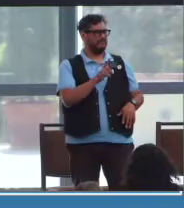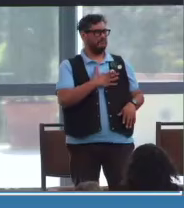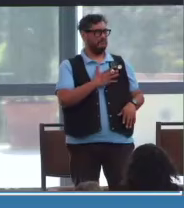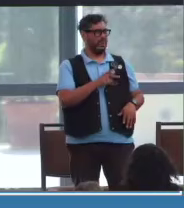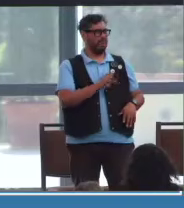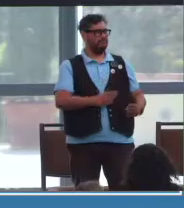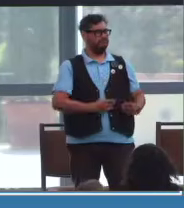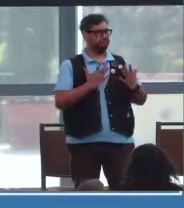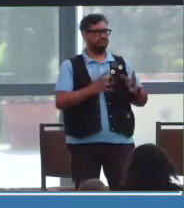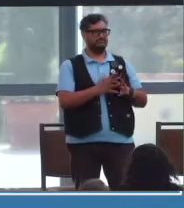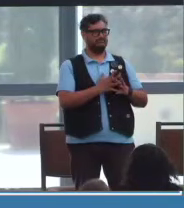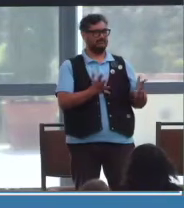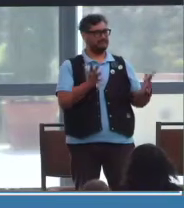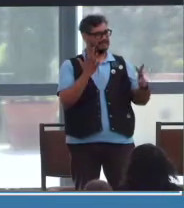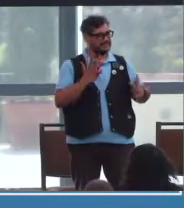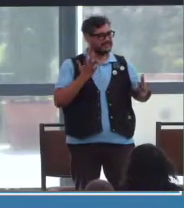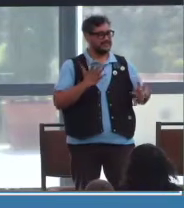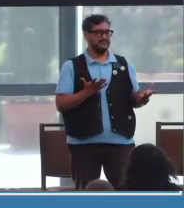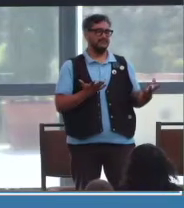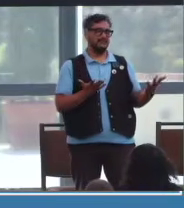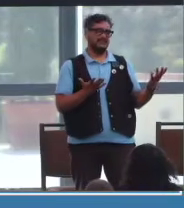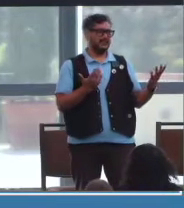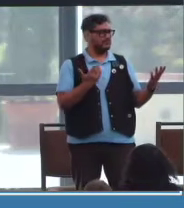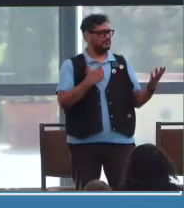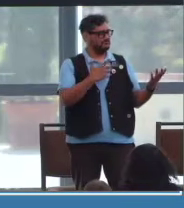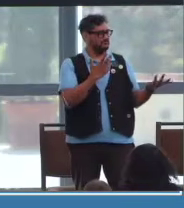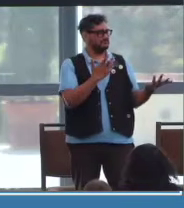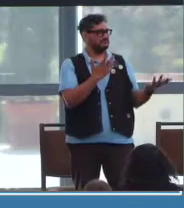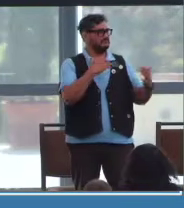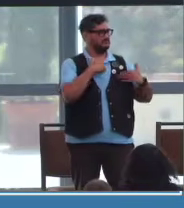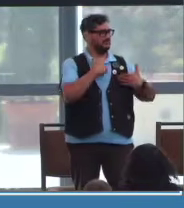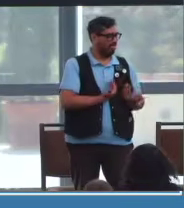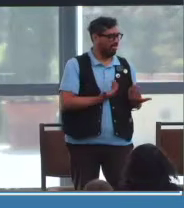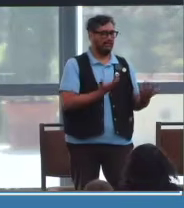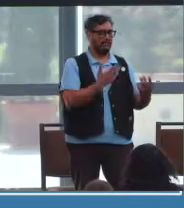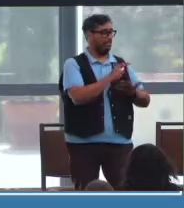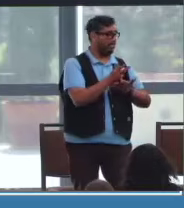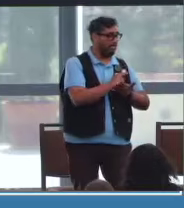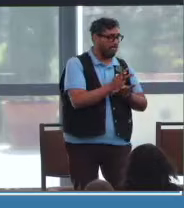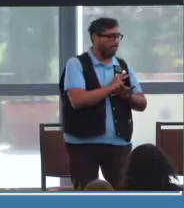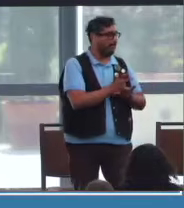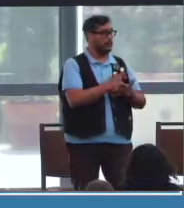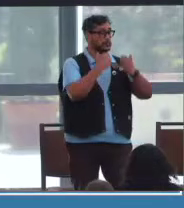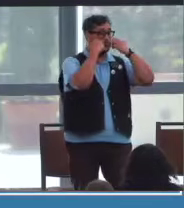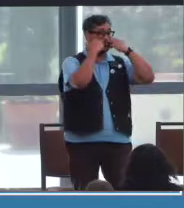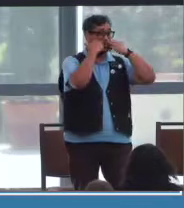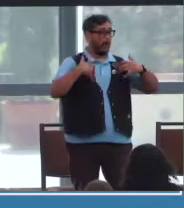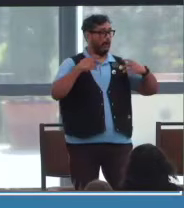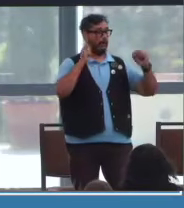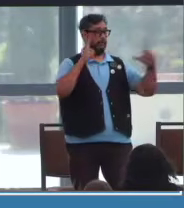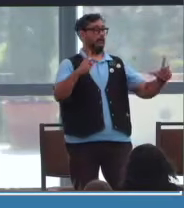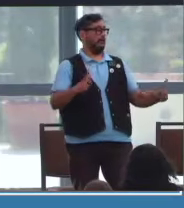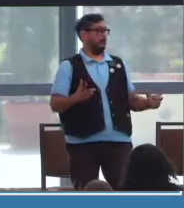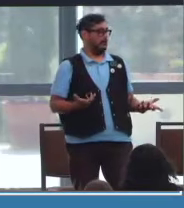I've been having a lot of fatigue. I'm having a really hard time sleeping at night. I have sweats that wake me up in the middle of the